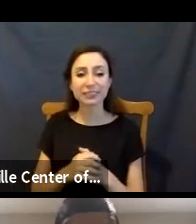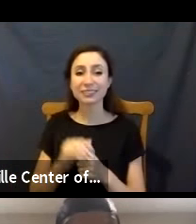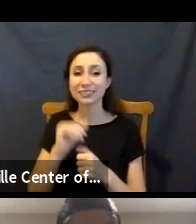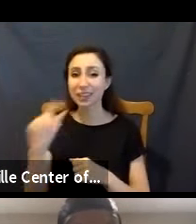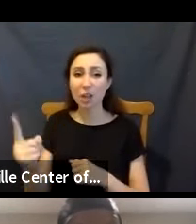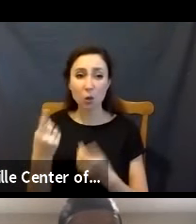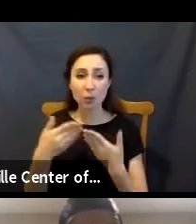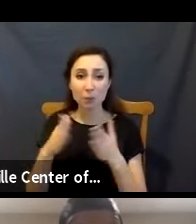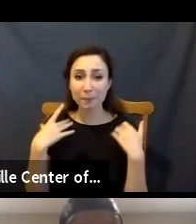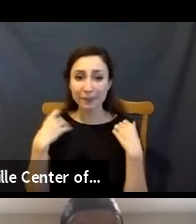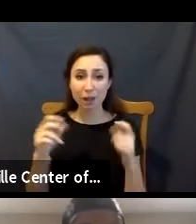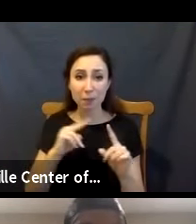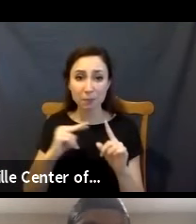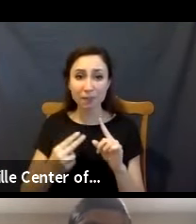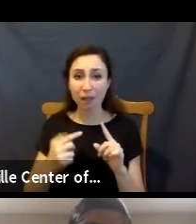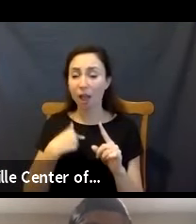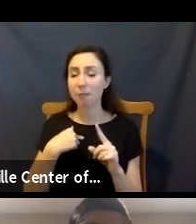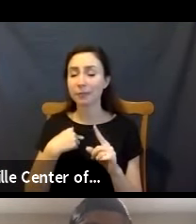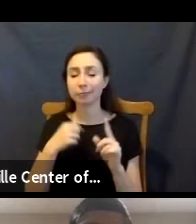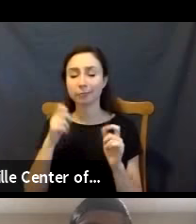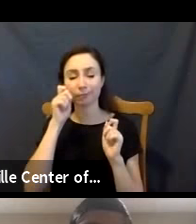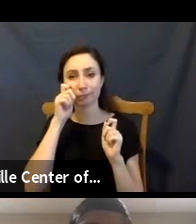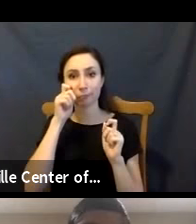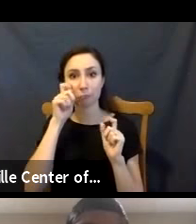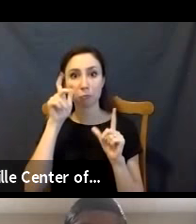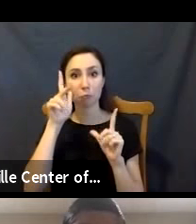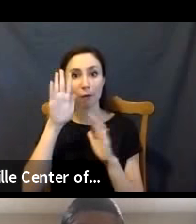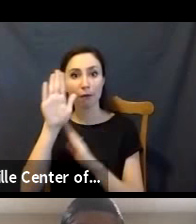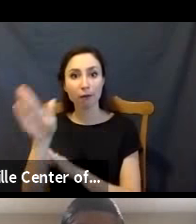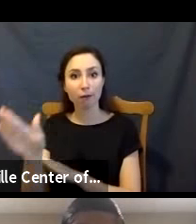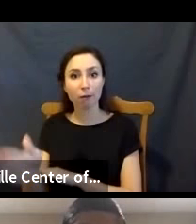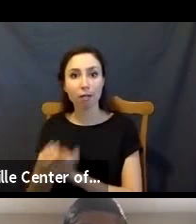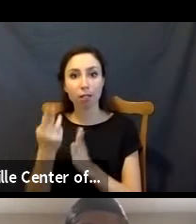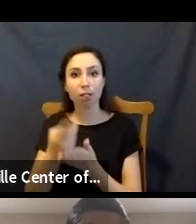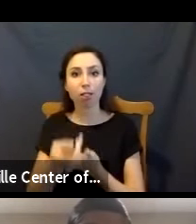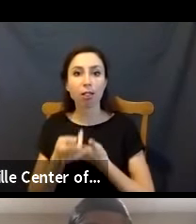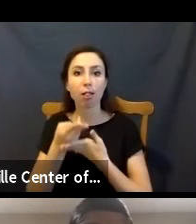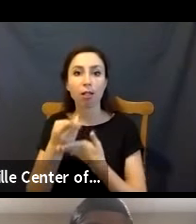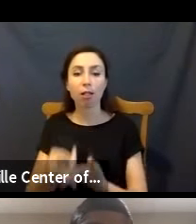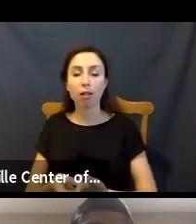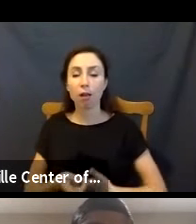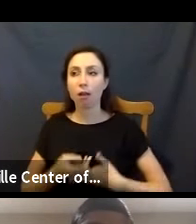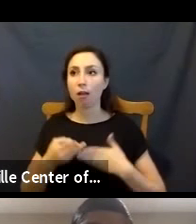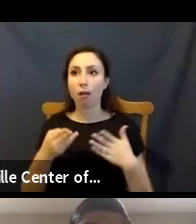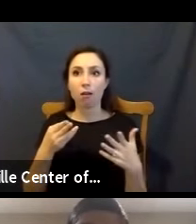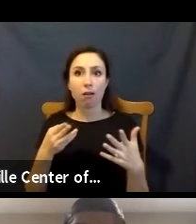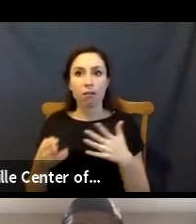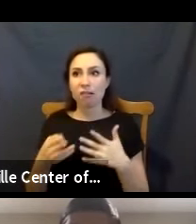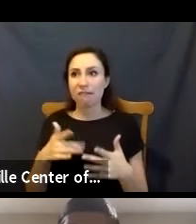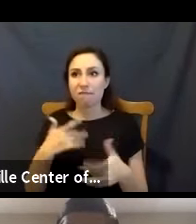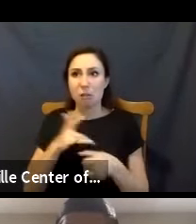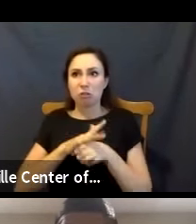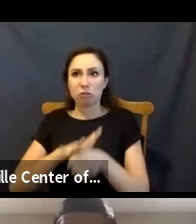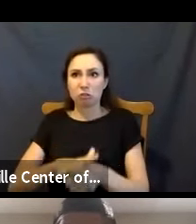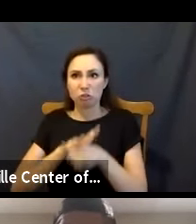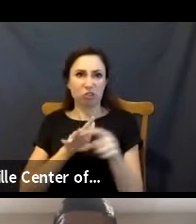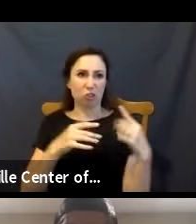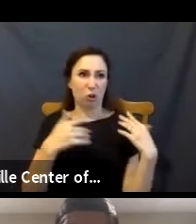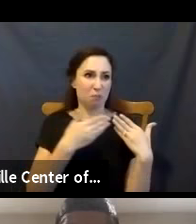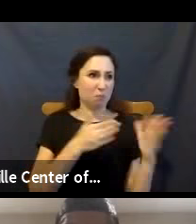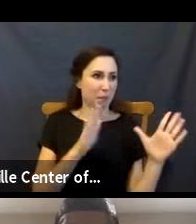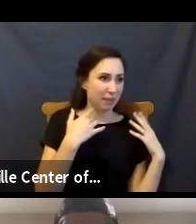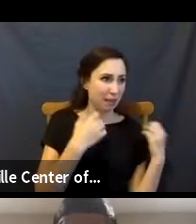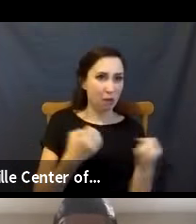laid awake at night, and the first thing I thought of in the morning is the tension between public health and the economy and all these other pieces. I mean, you